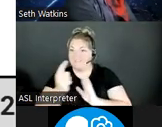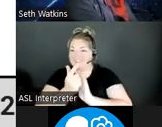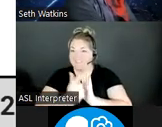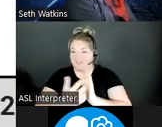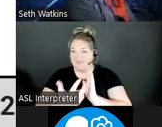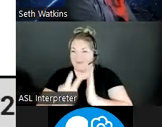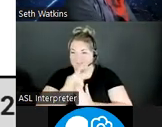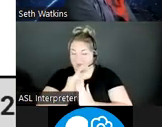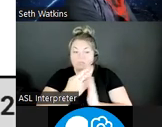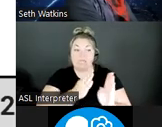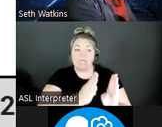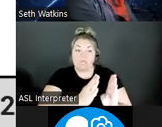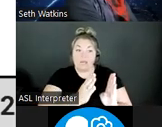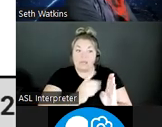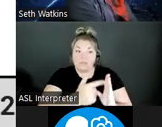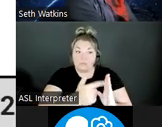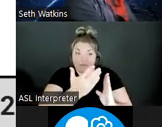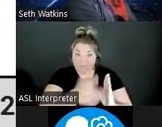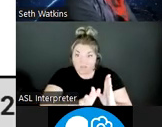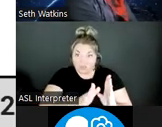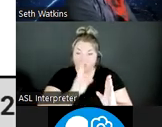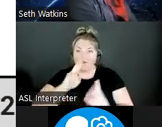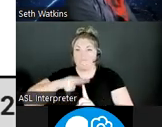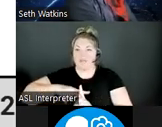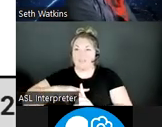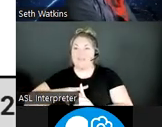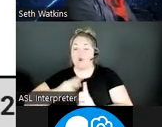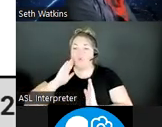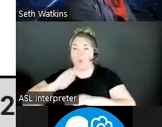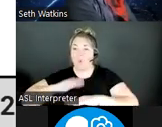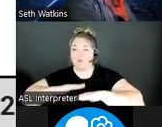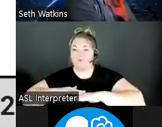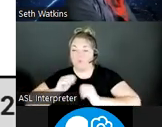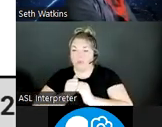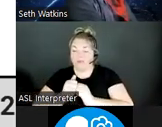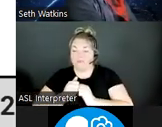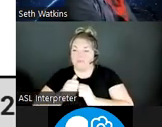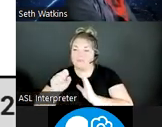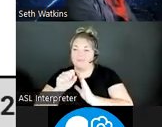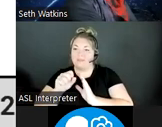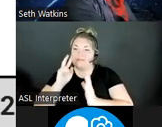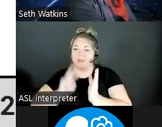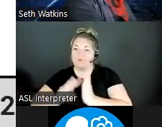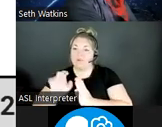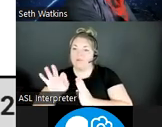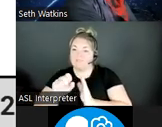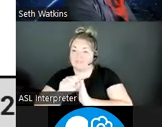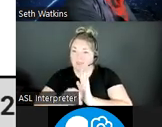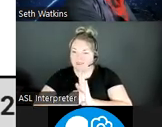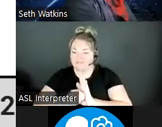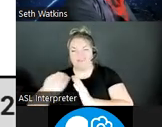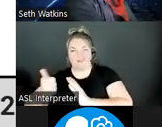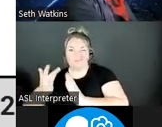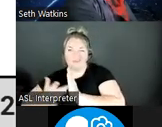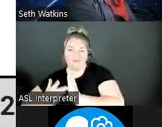be filing our notice with the Secretary of State, another technical part of the rulemaking process, at the end of this month. And again,